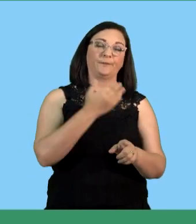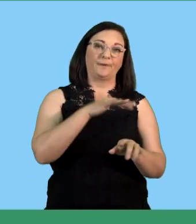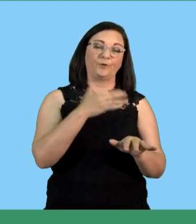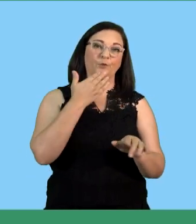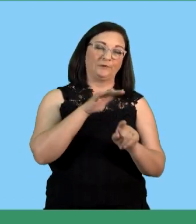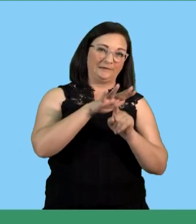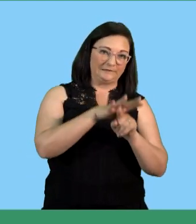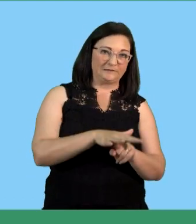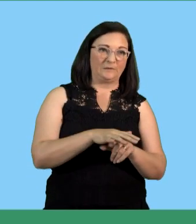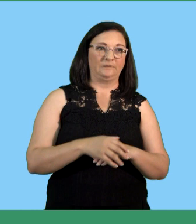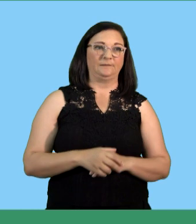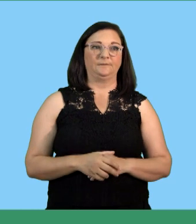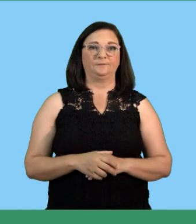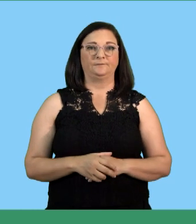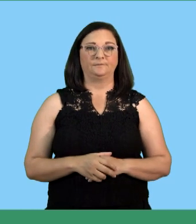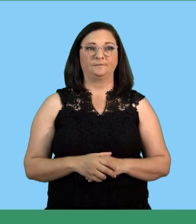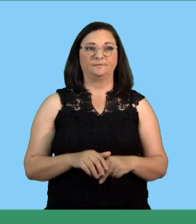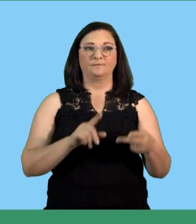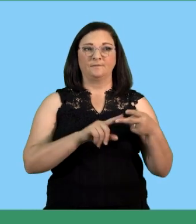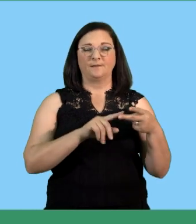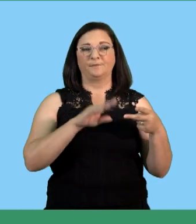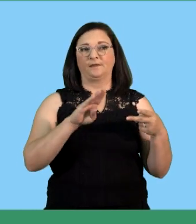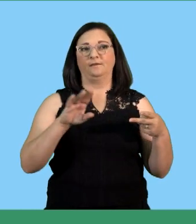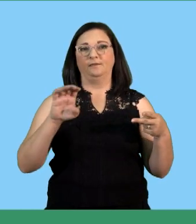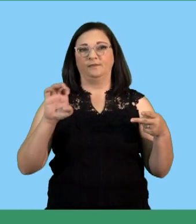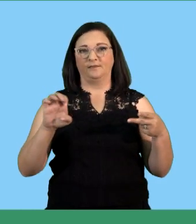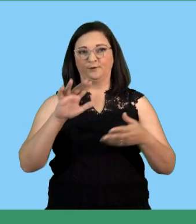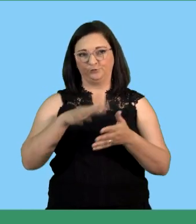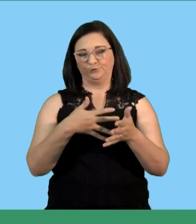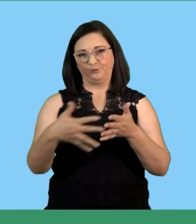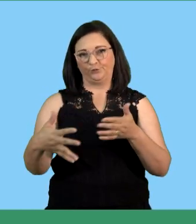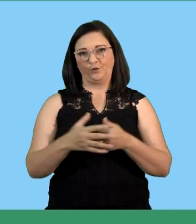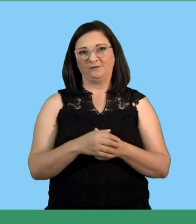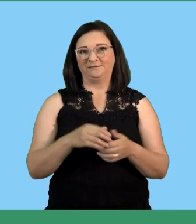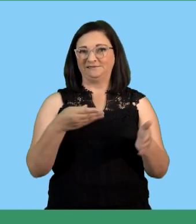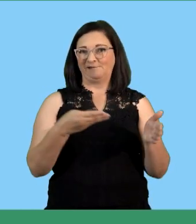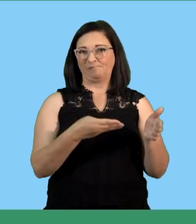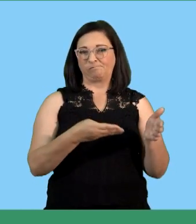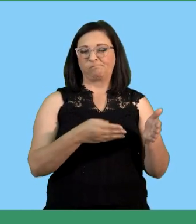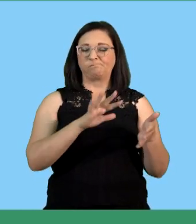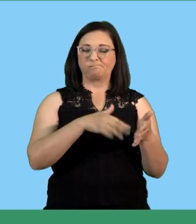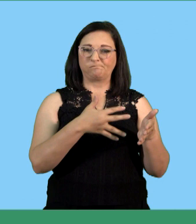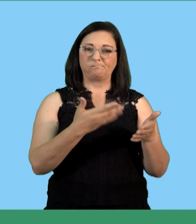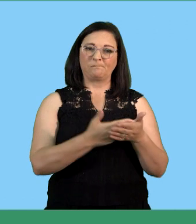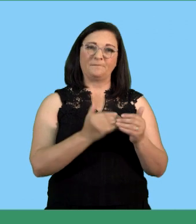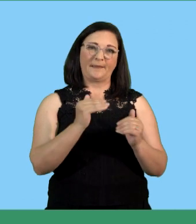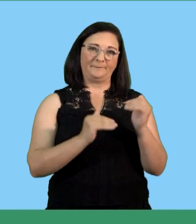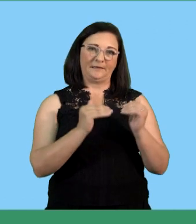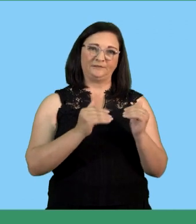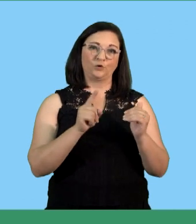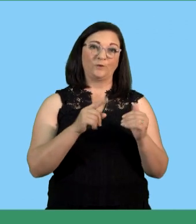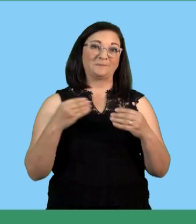previously disadvantaged people. We looked at the BBBEE scorecard. We said this scorecard measures a